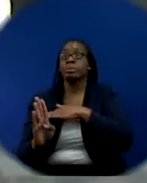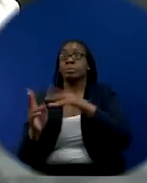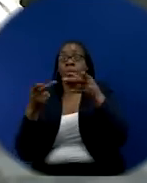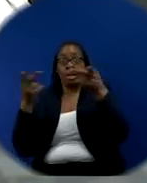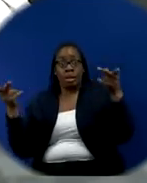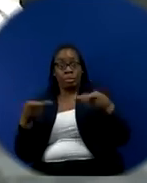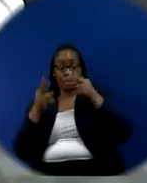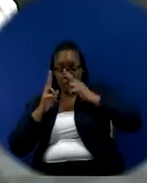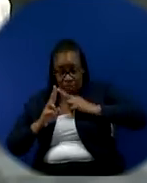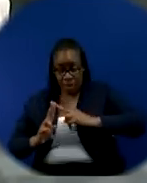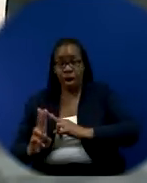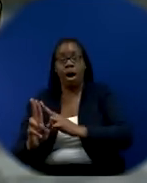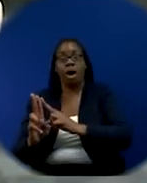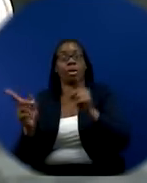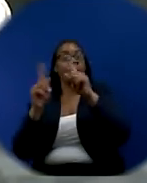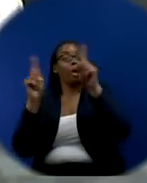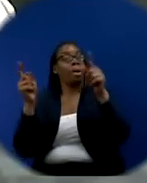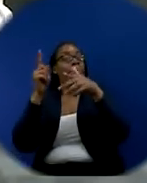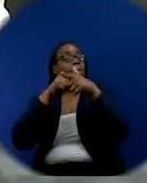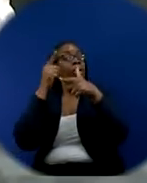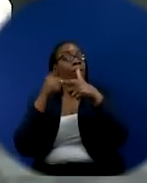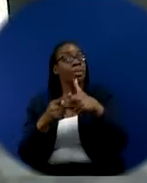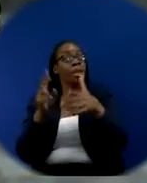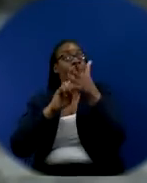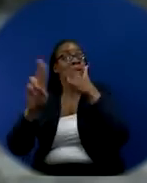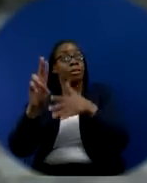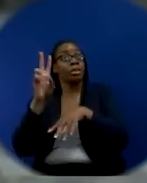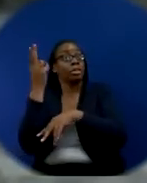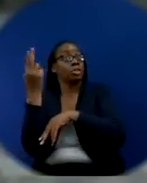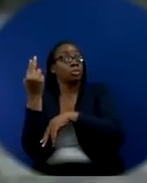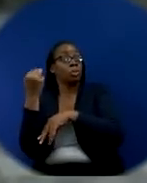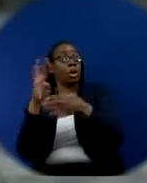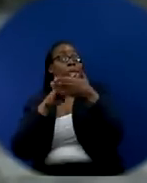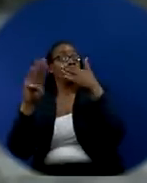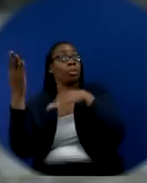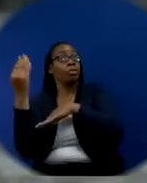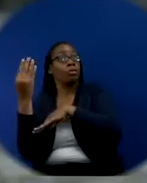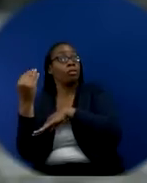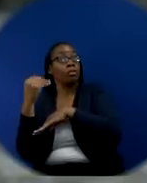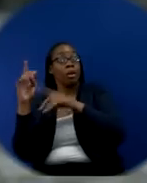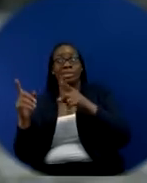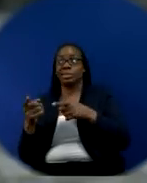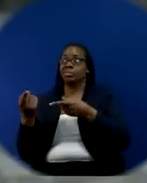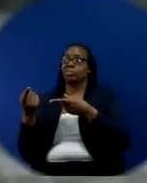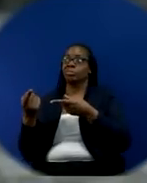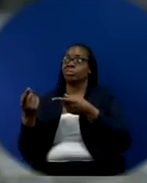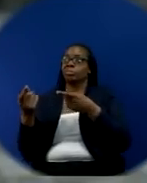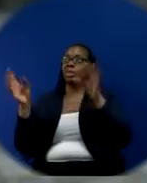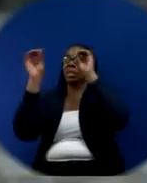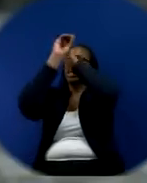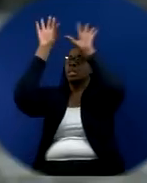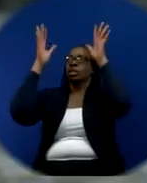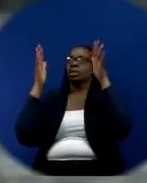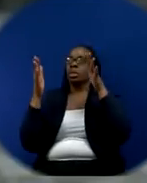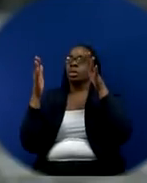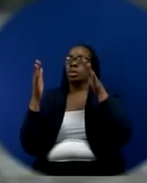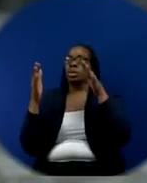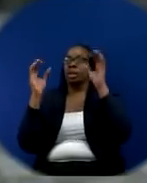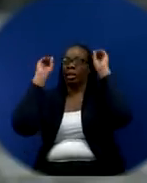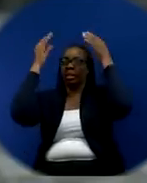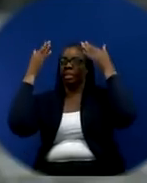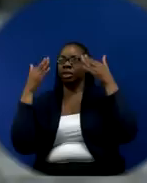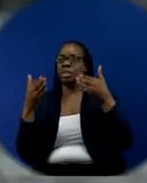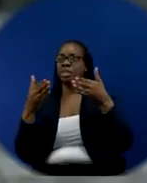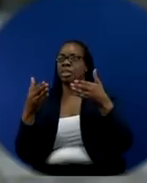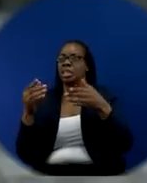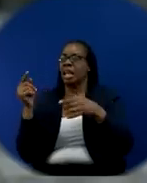of honor. But then in verses 12 through 14, he gives to them a lesson that goes even beyond that. He